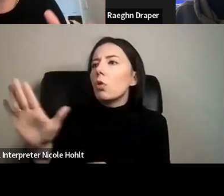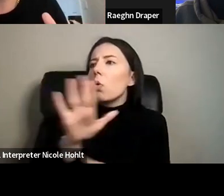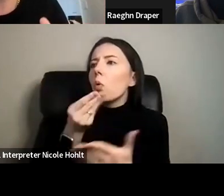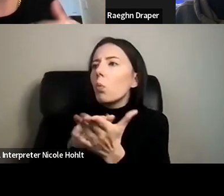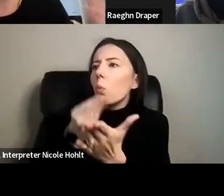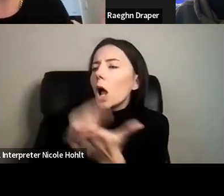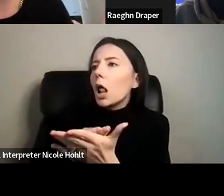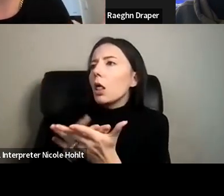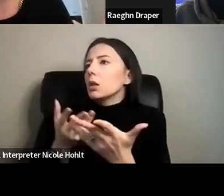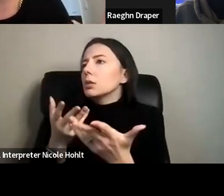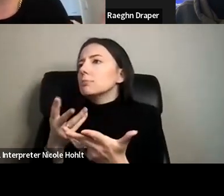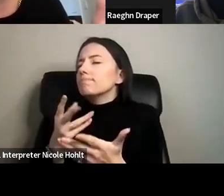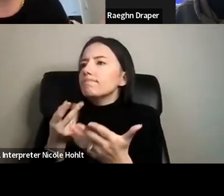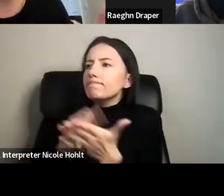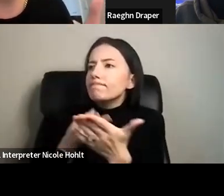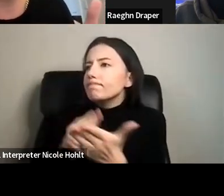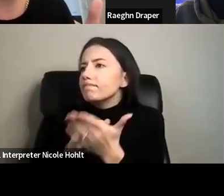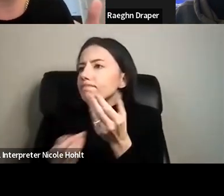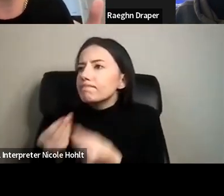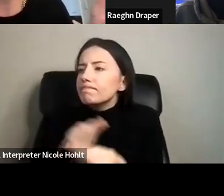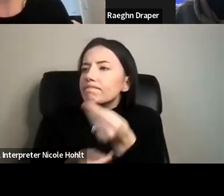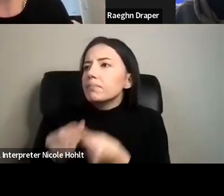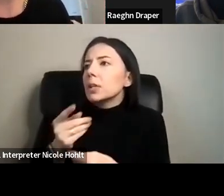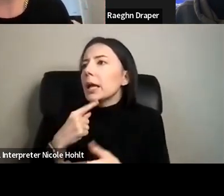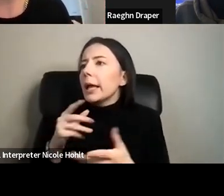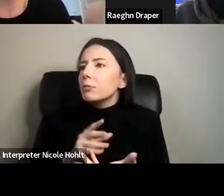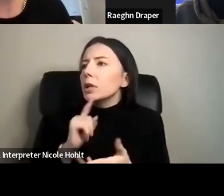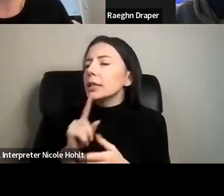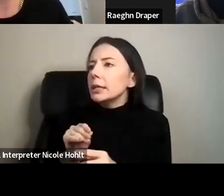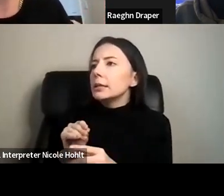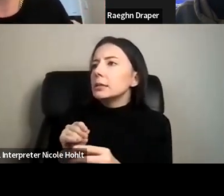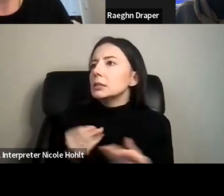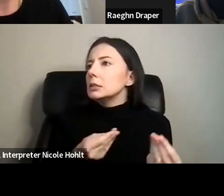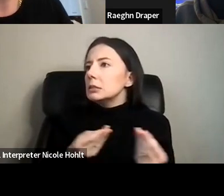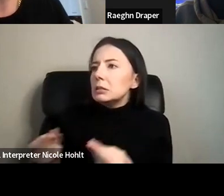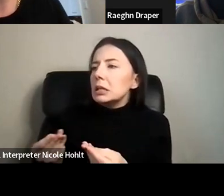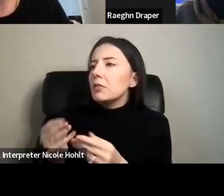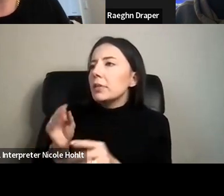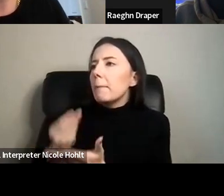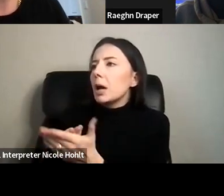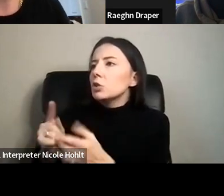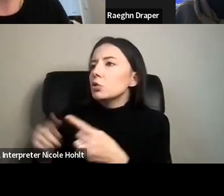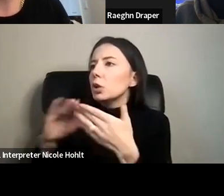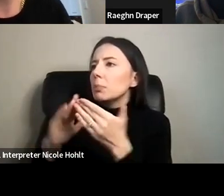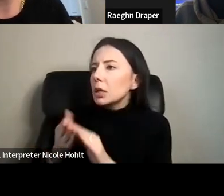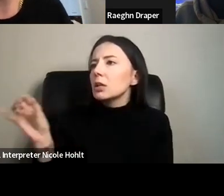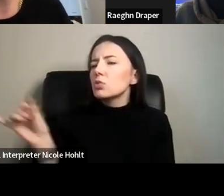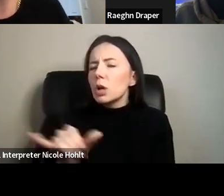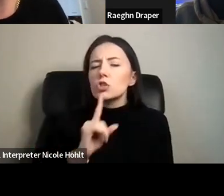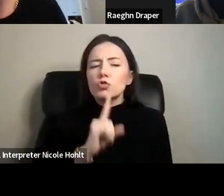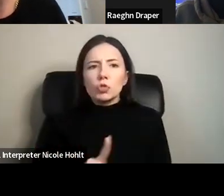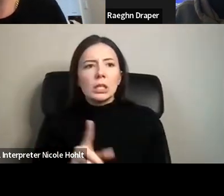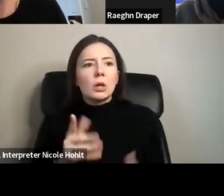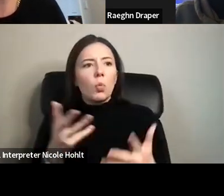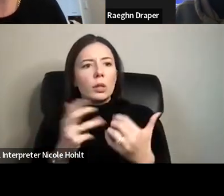and move that wealth as well toward the community. So we're exploring a community wealth incubator for